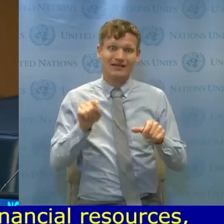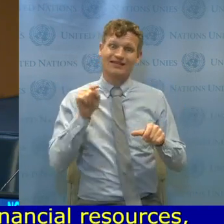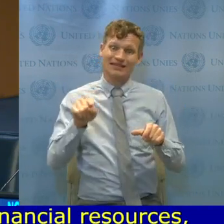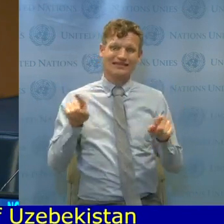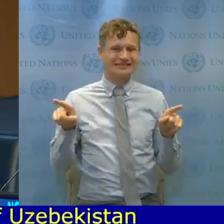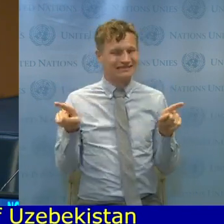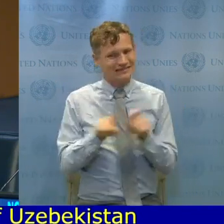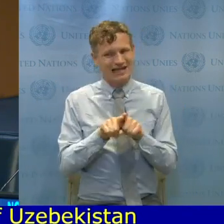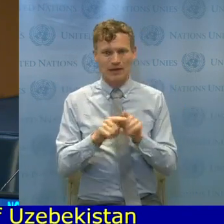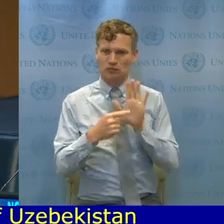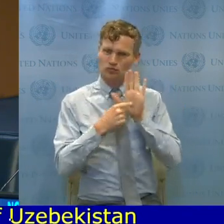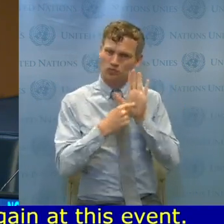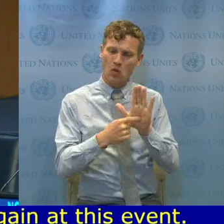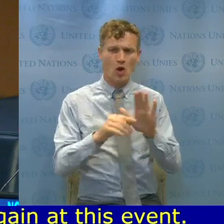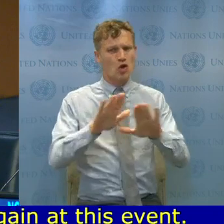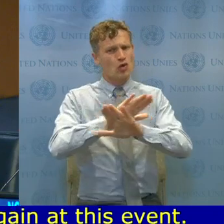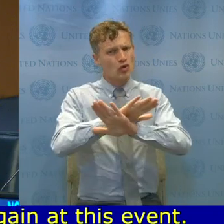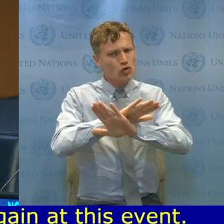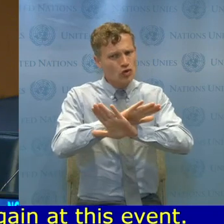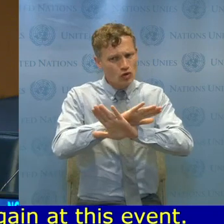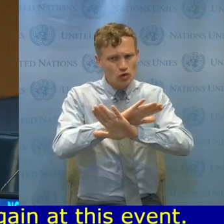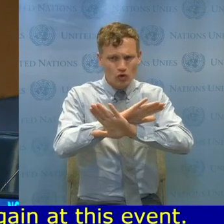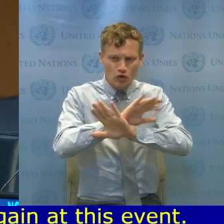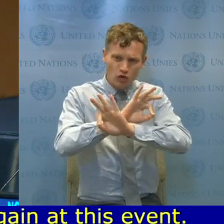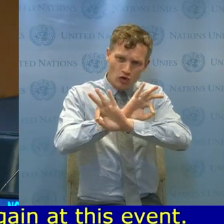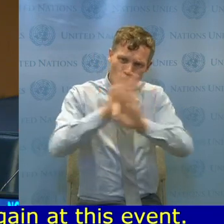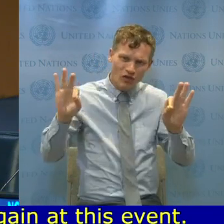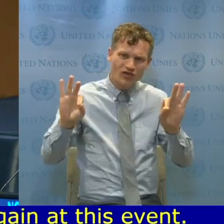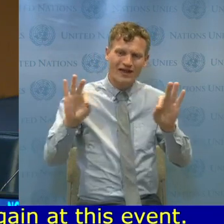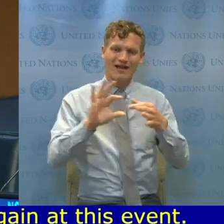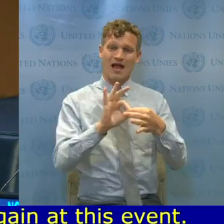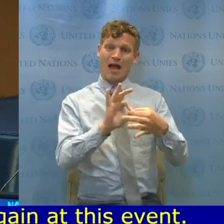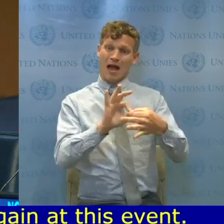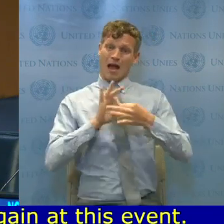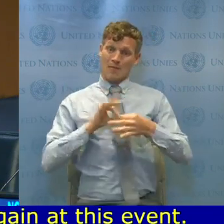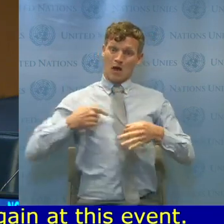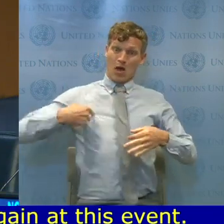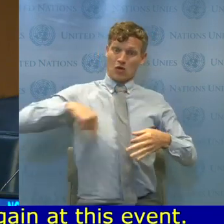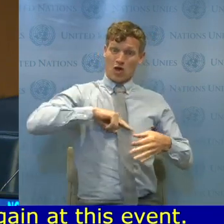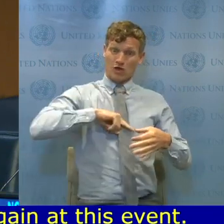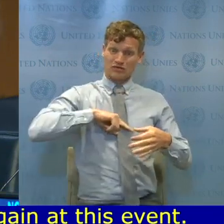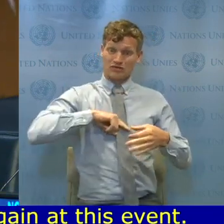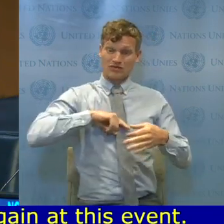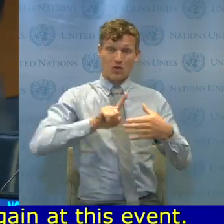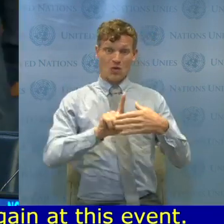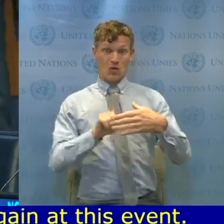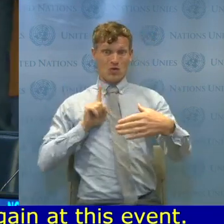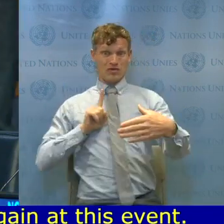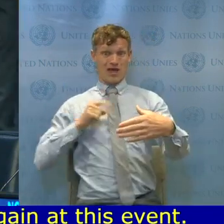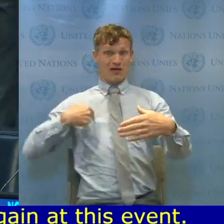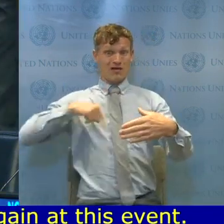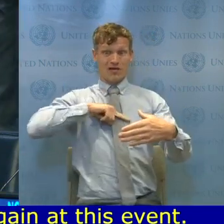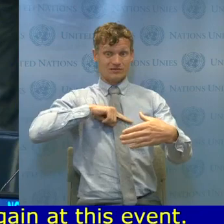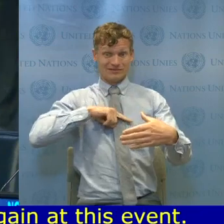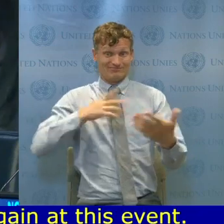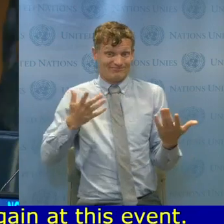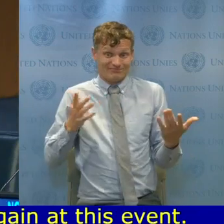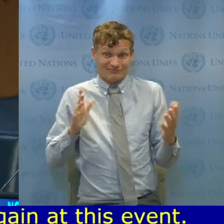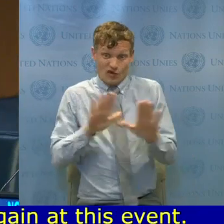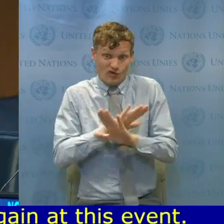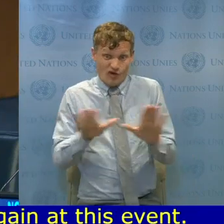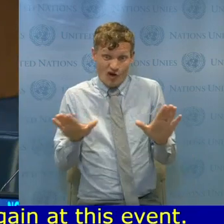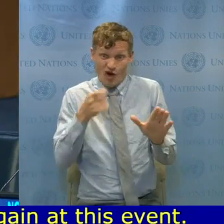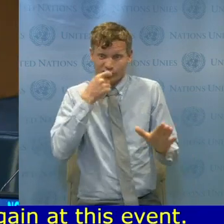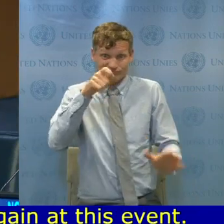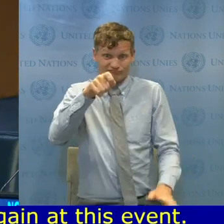without us and nobody left behind mottos are yet to be practiced, not only referred for political correctness.